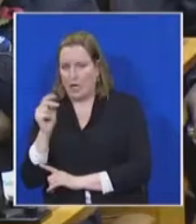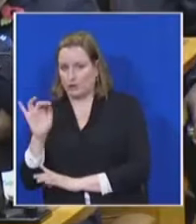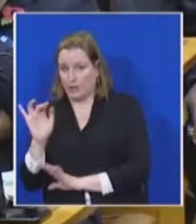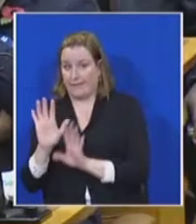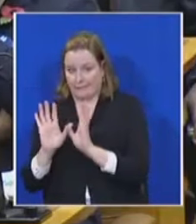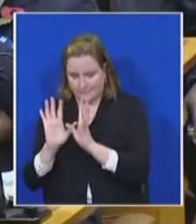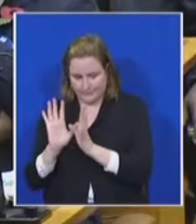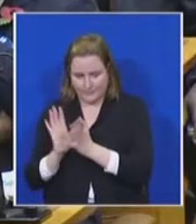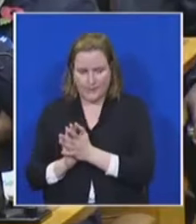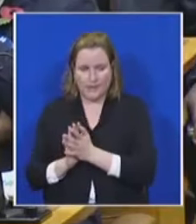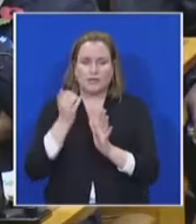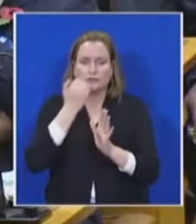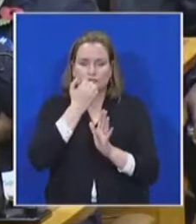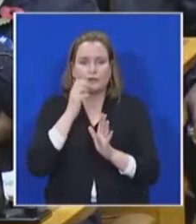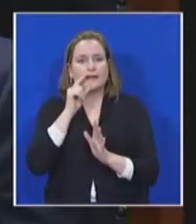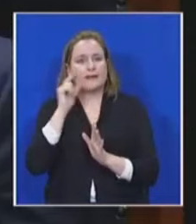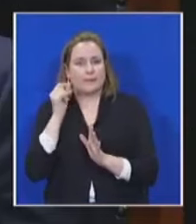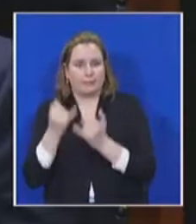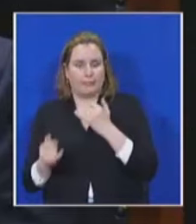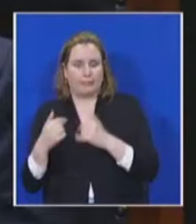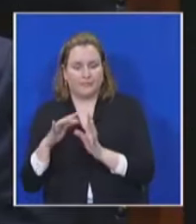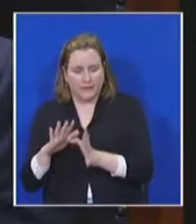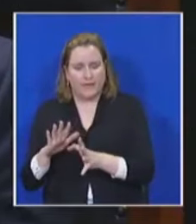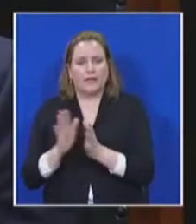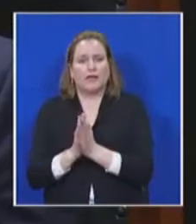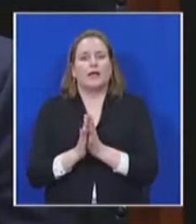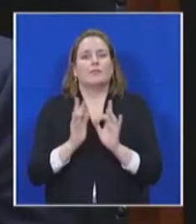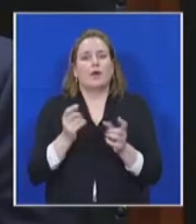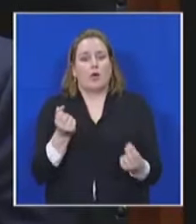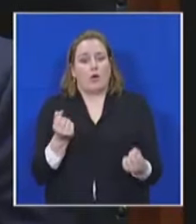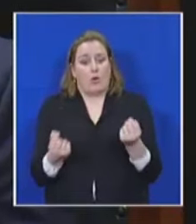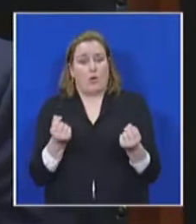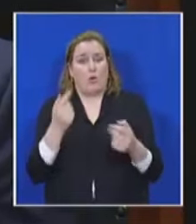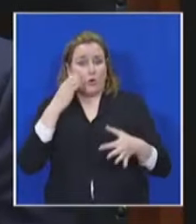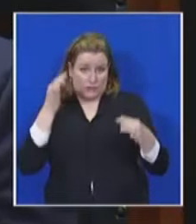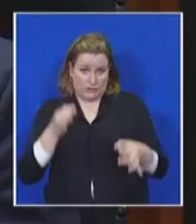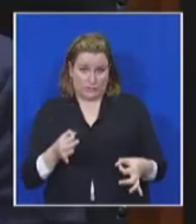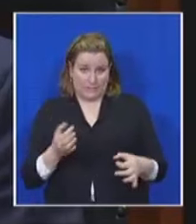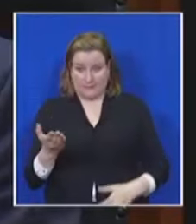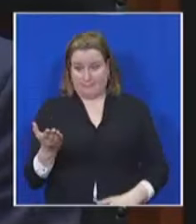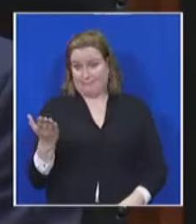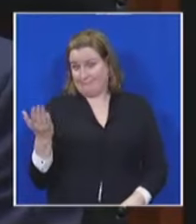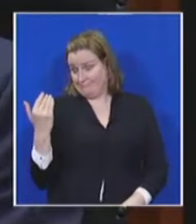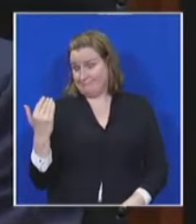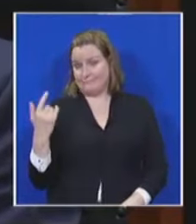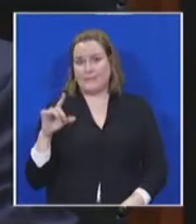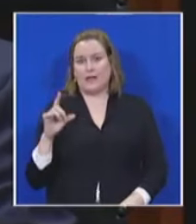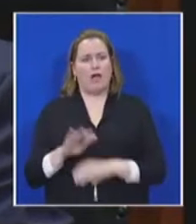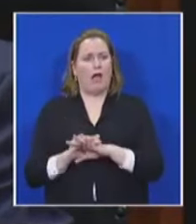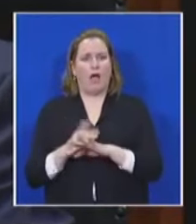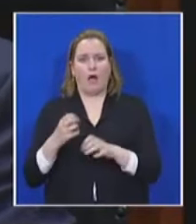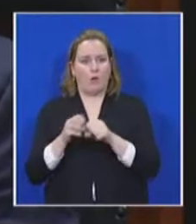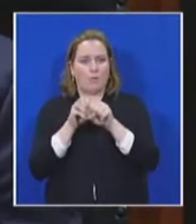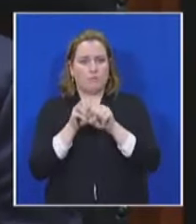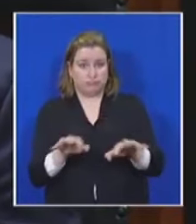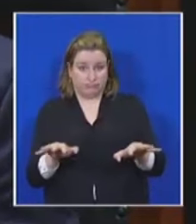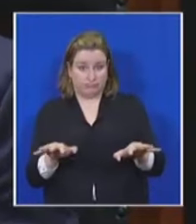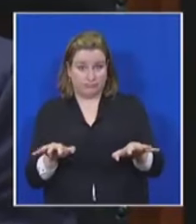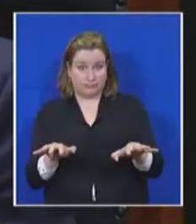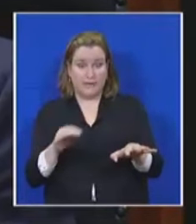the court judgments and its implication means that...